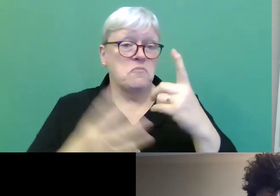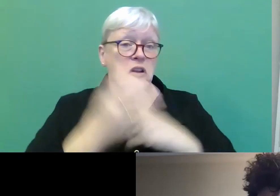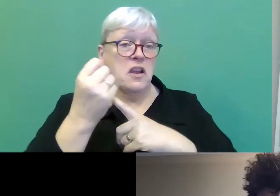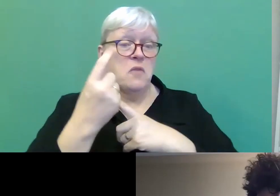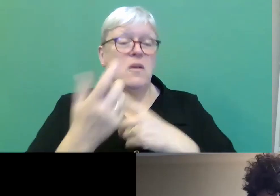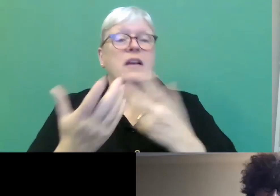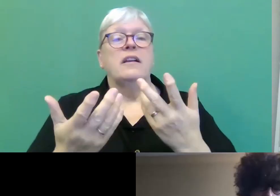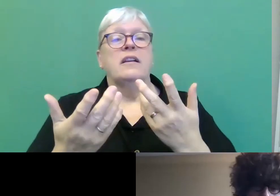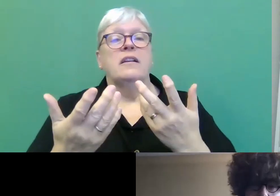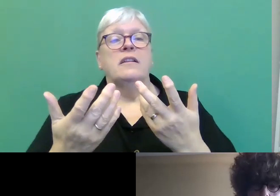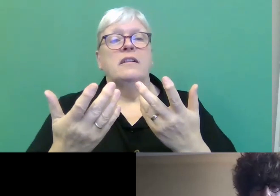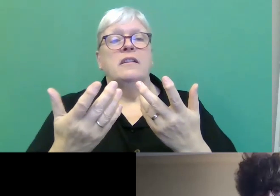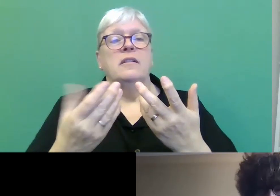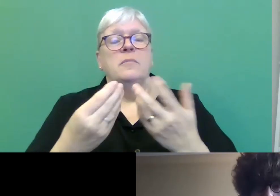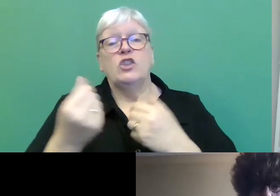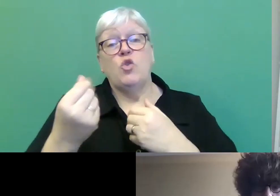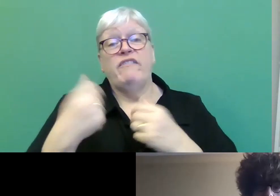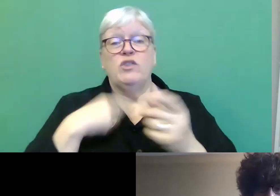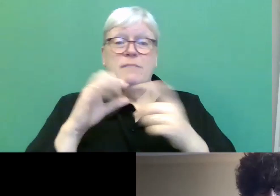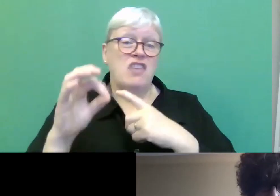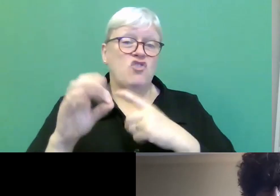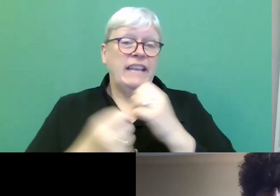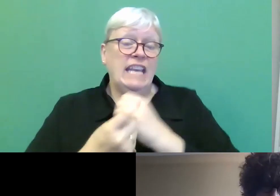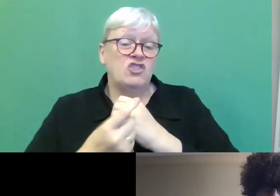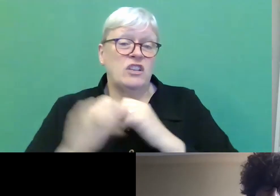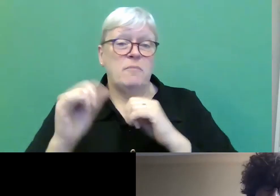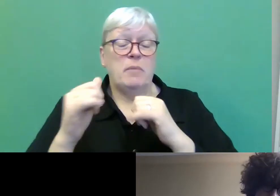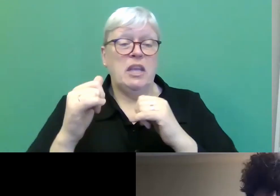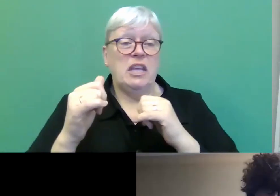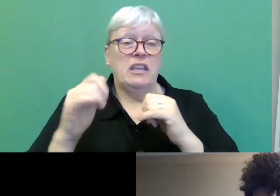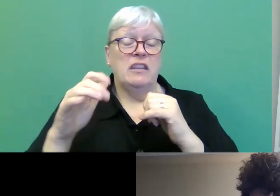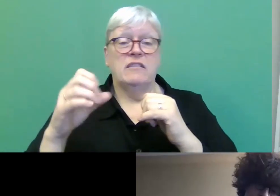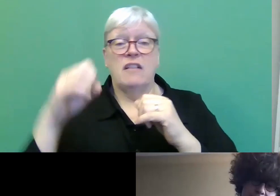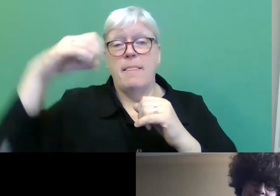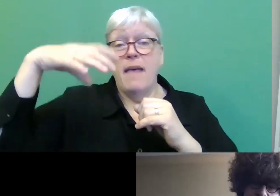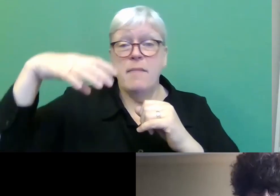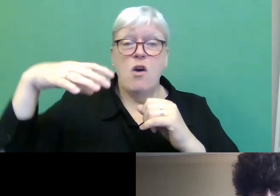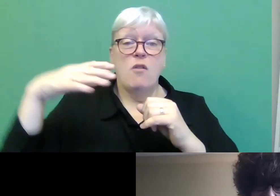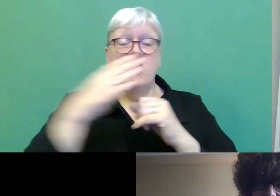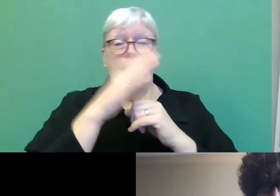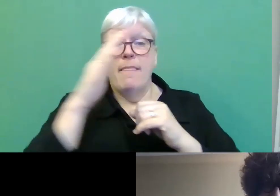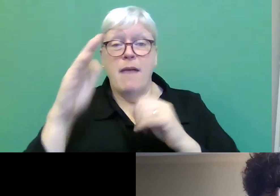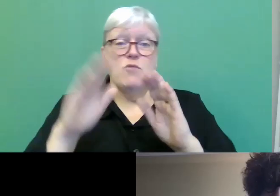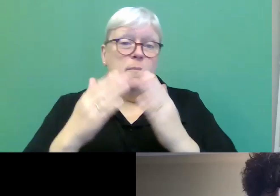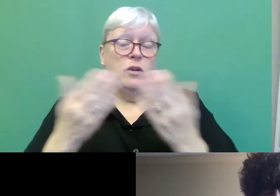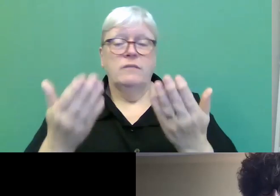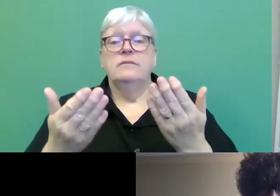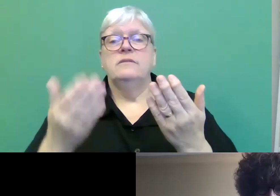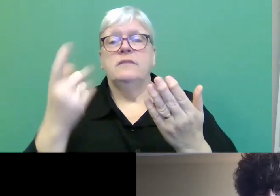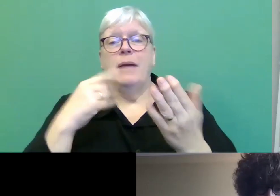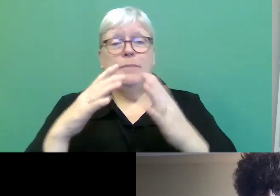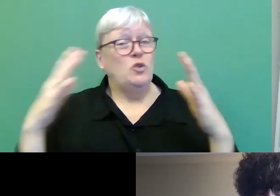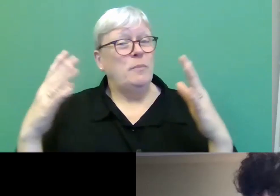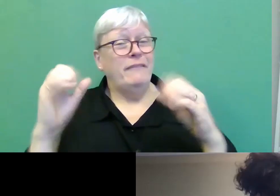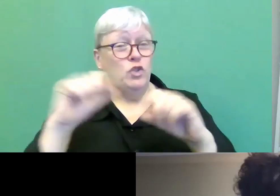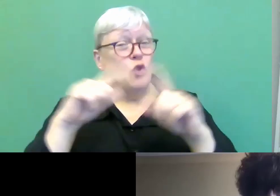I could loan it for a special occasion. Yeah. Like light bulb library book. Yeah. It might be too big for your room, I'm not